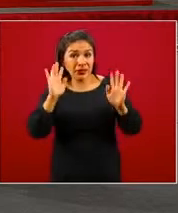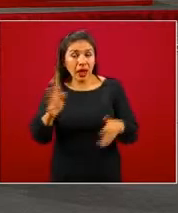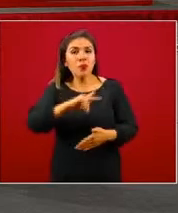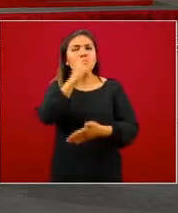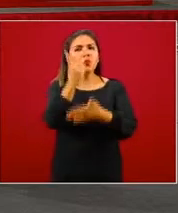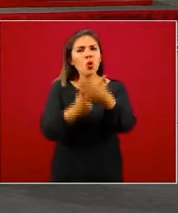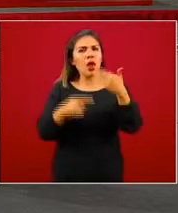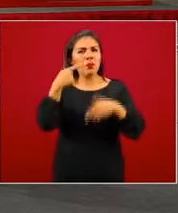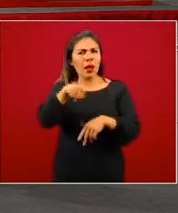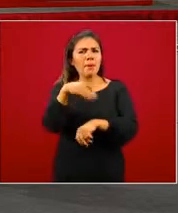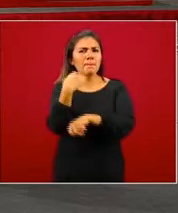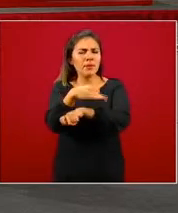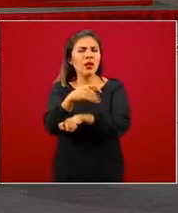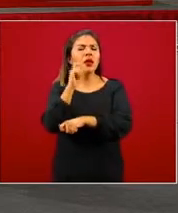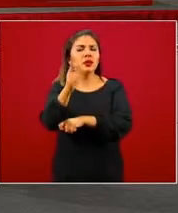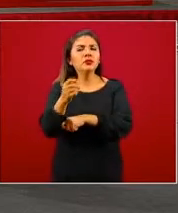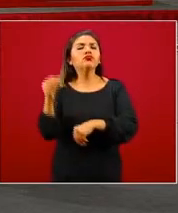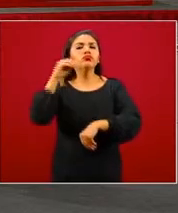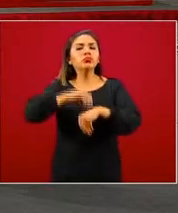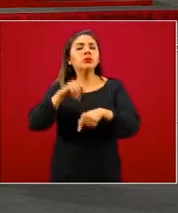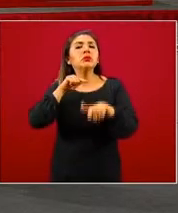y fregamos.